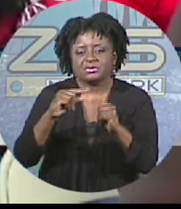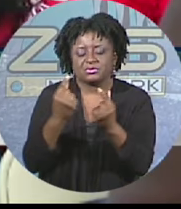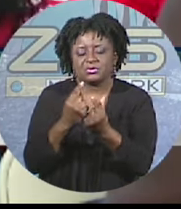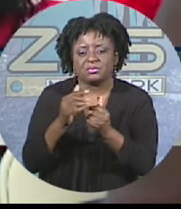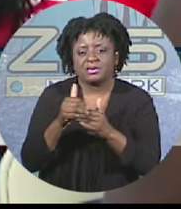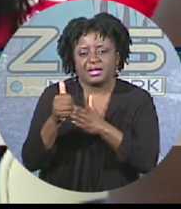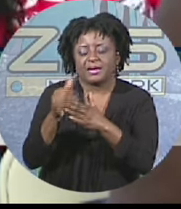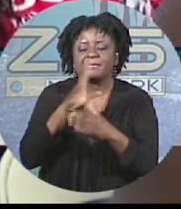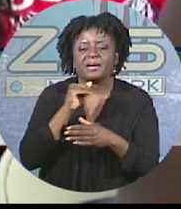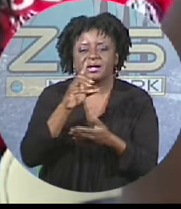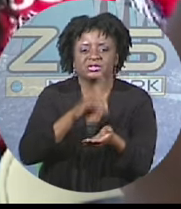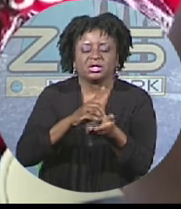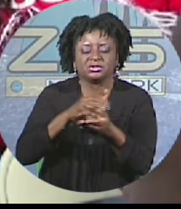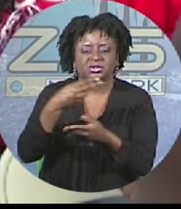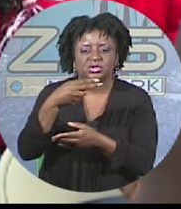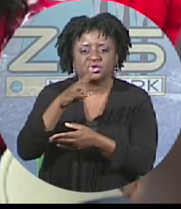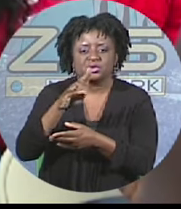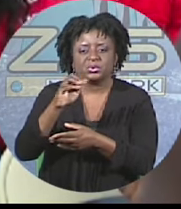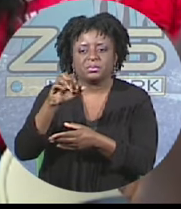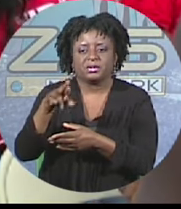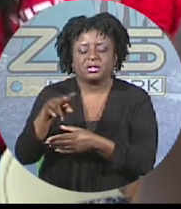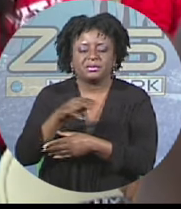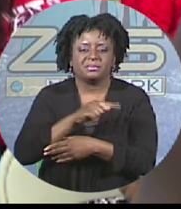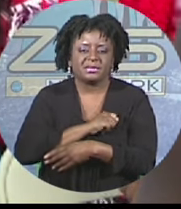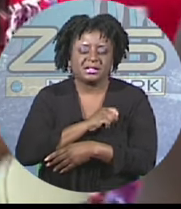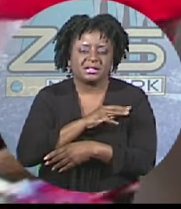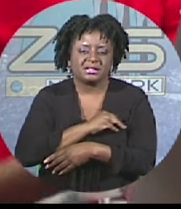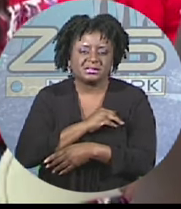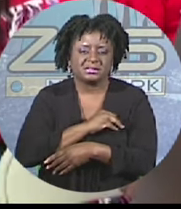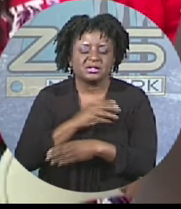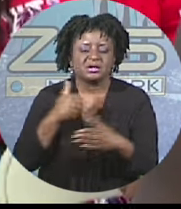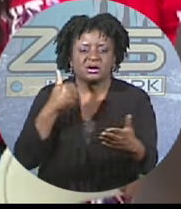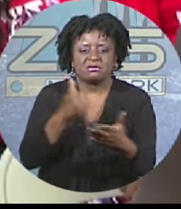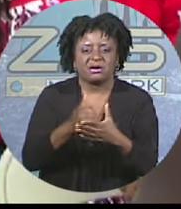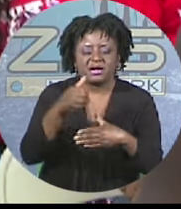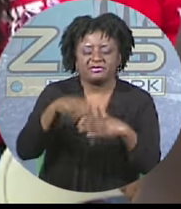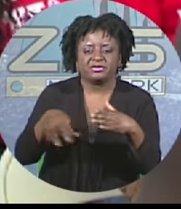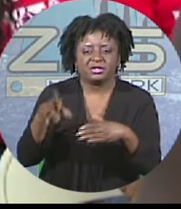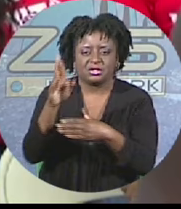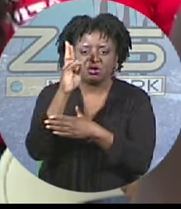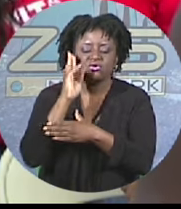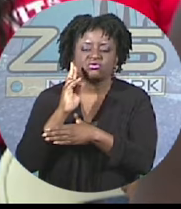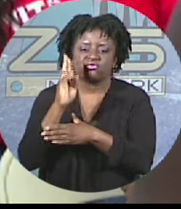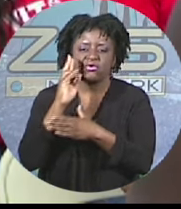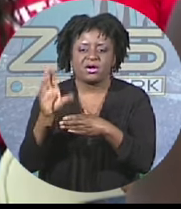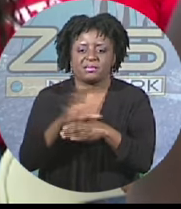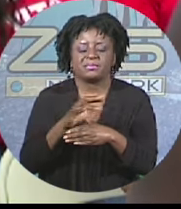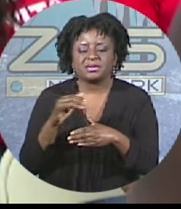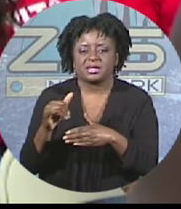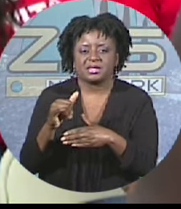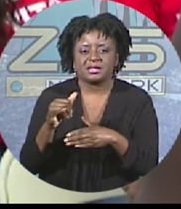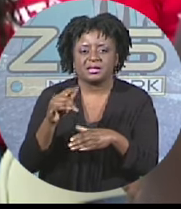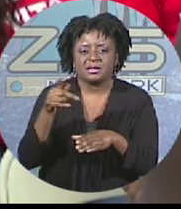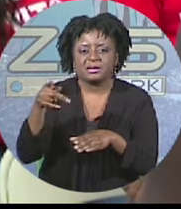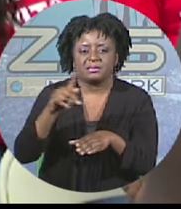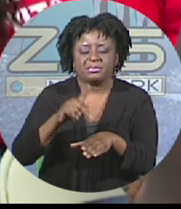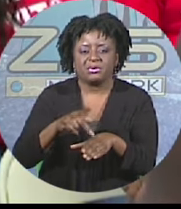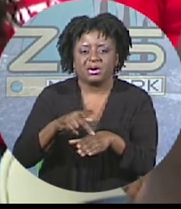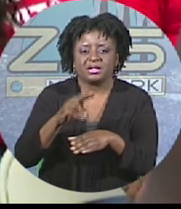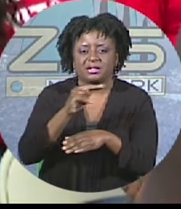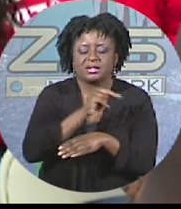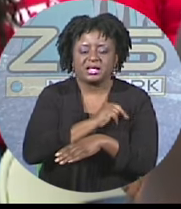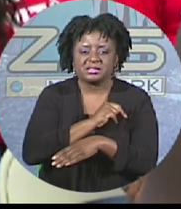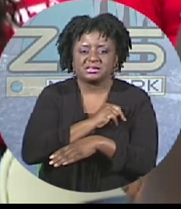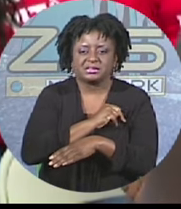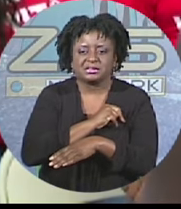Hubert Minnis arrived in Rum Key, Port Nelson, in particular, shortly before 11 o'clock. After speaking with residents and touring the infrastructure